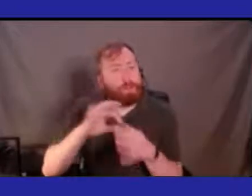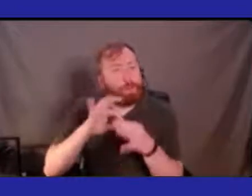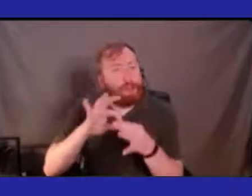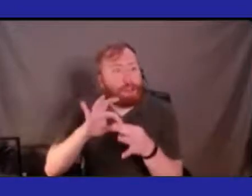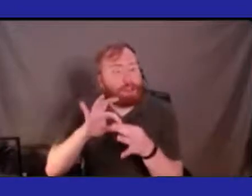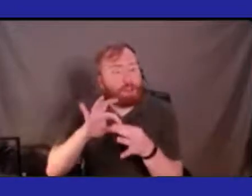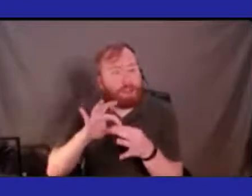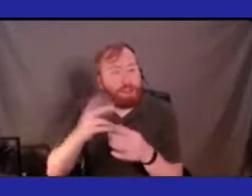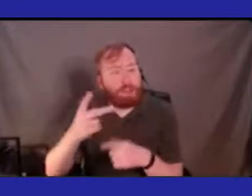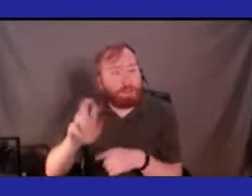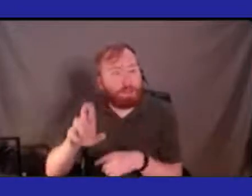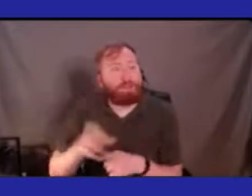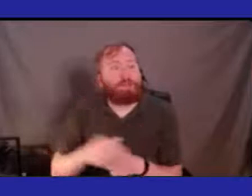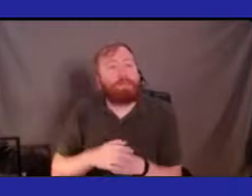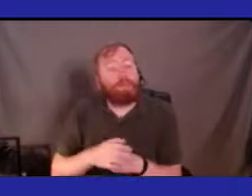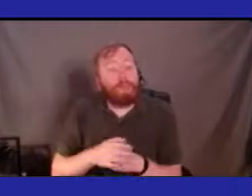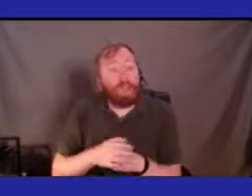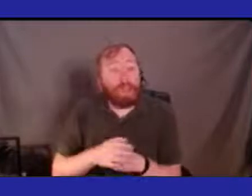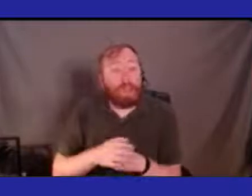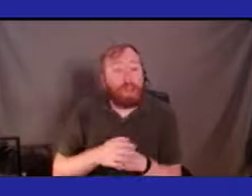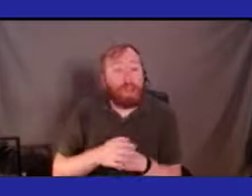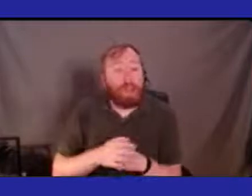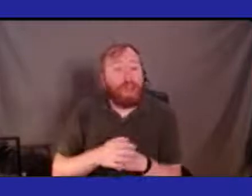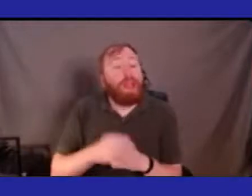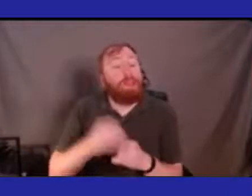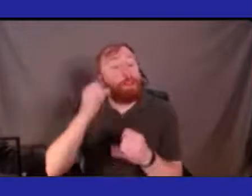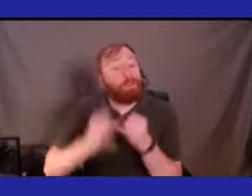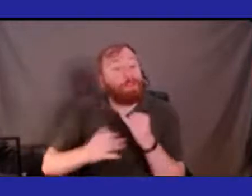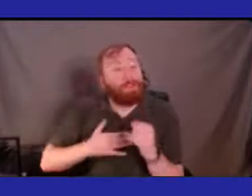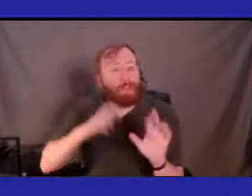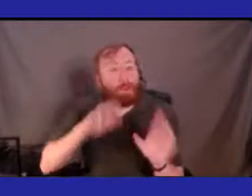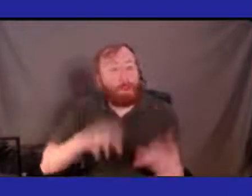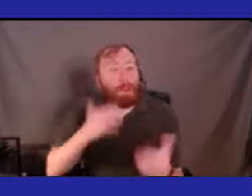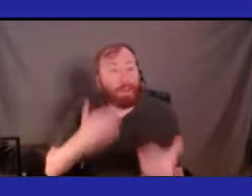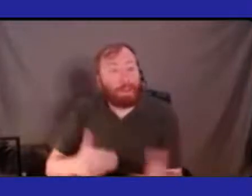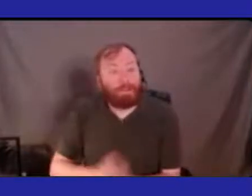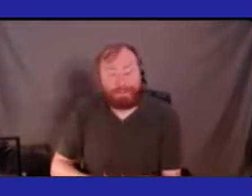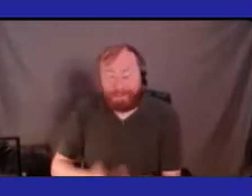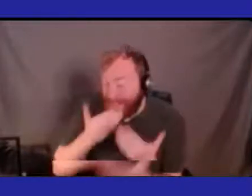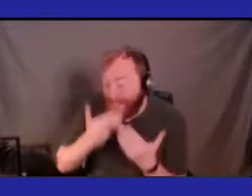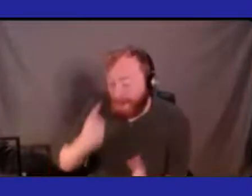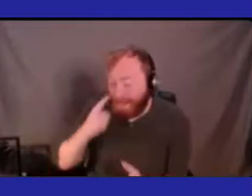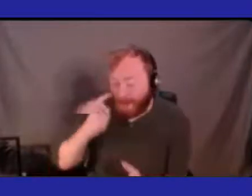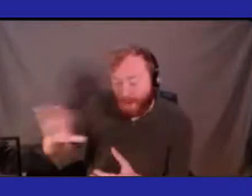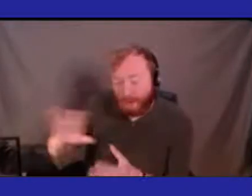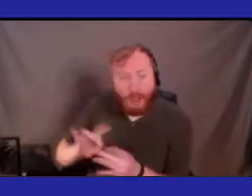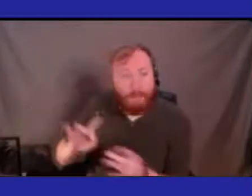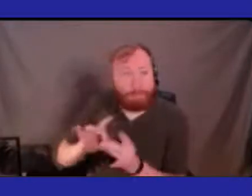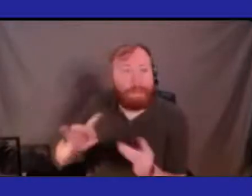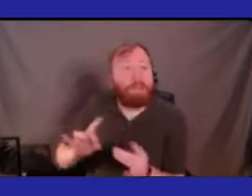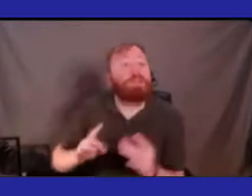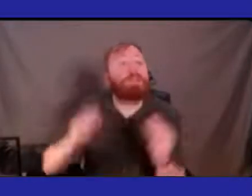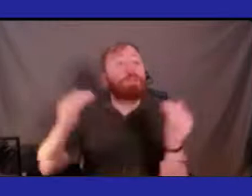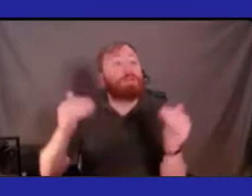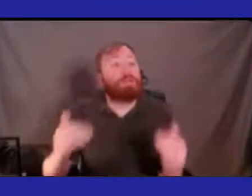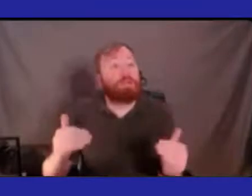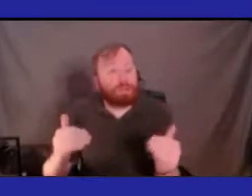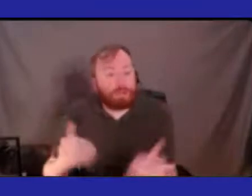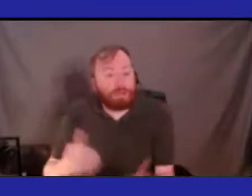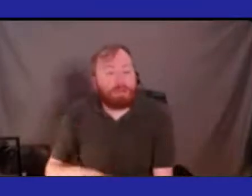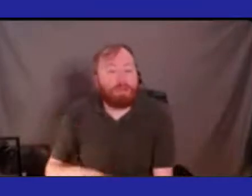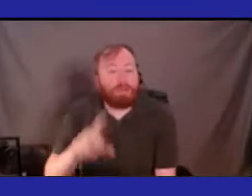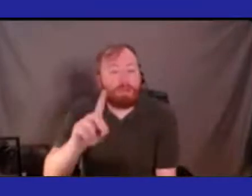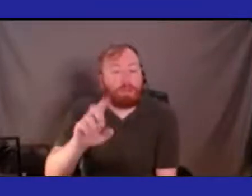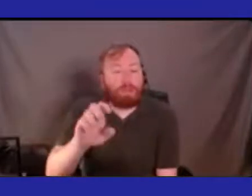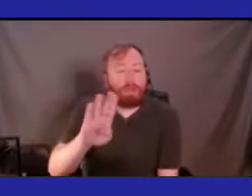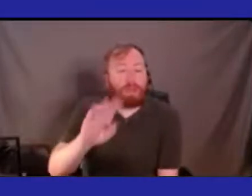concludes my report. Thank you. Thank you very much for your comments. Our next speaker is Deborah Greif, Chairperson of Brooklyn